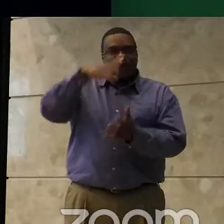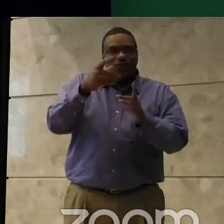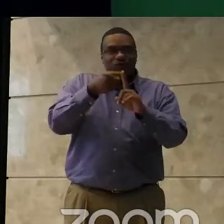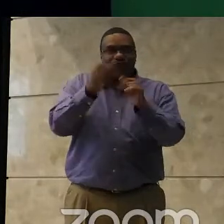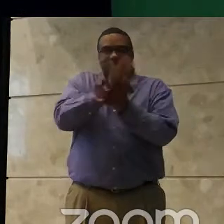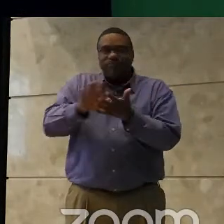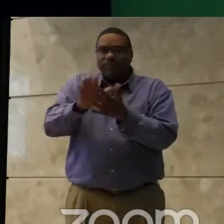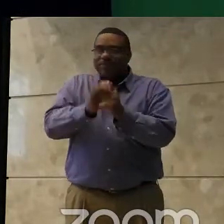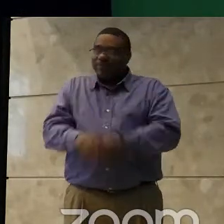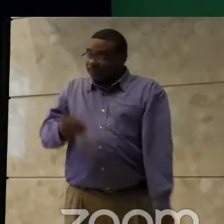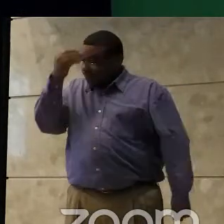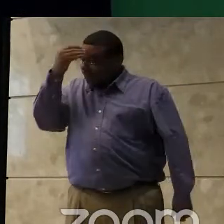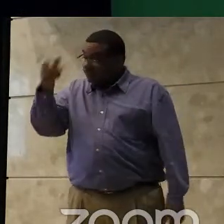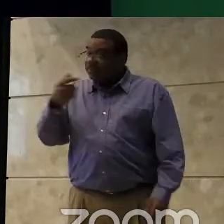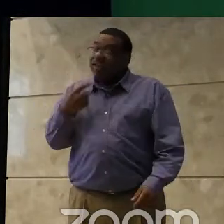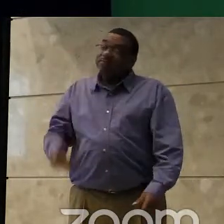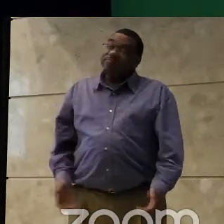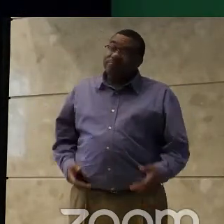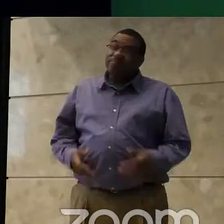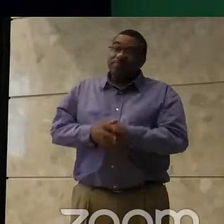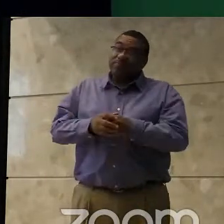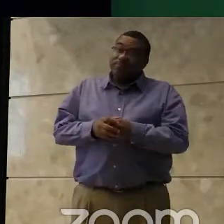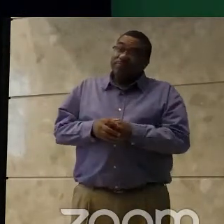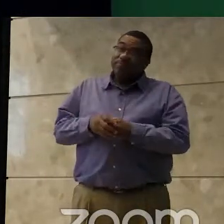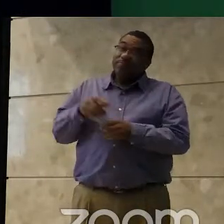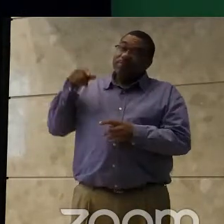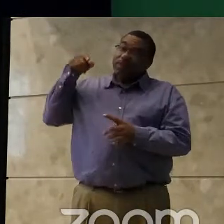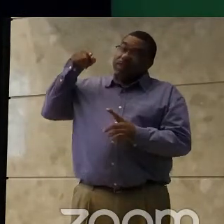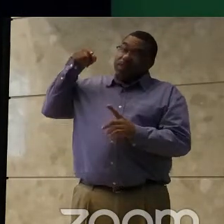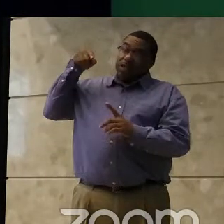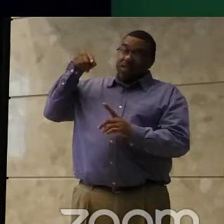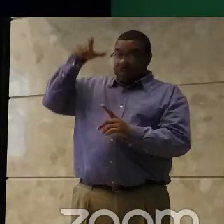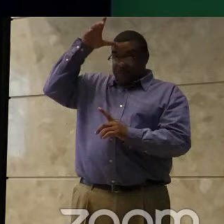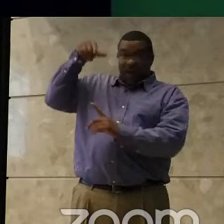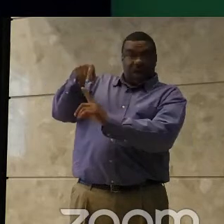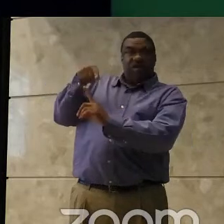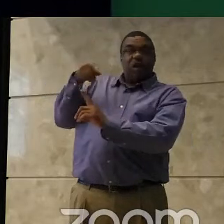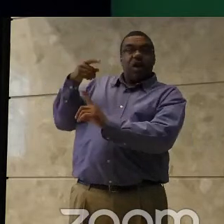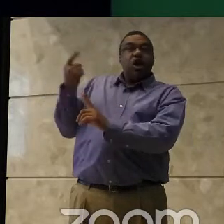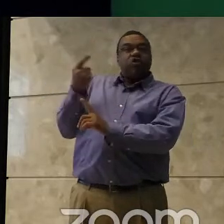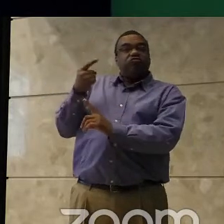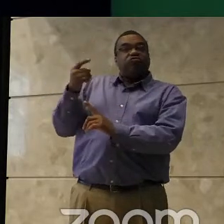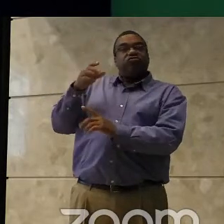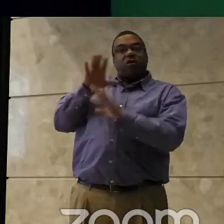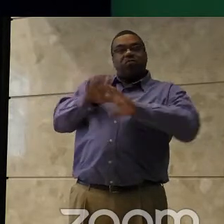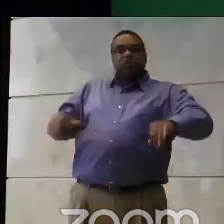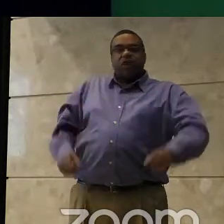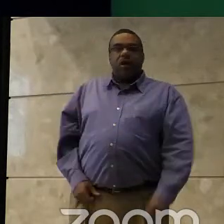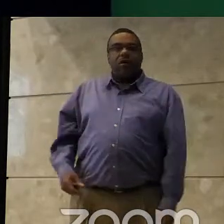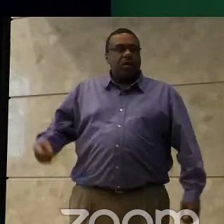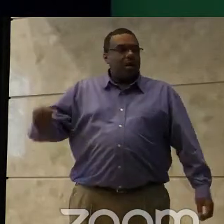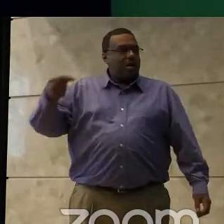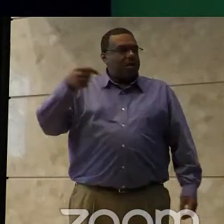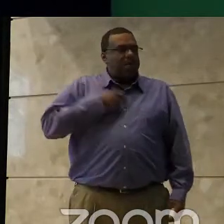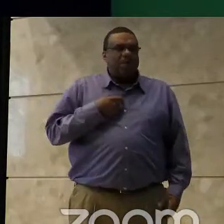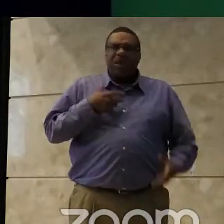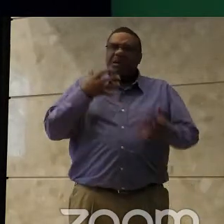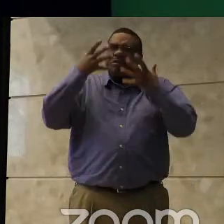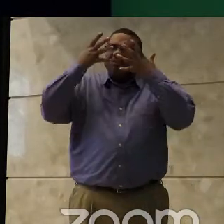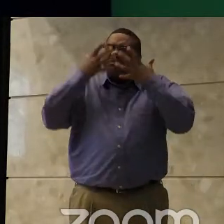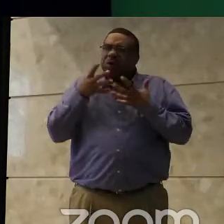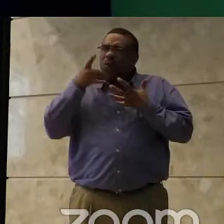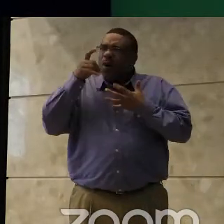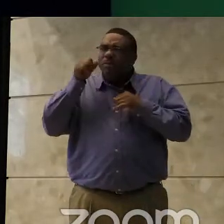said, "Freeman, he was somebody's child. I grieve for him because he